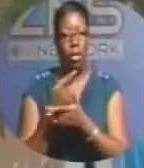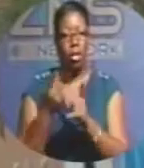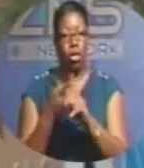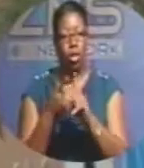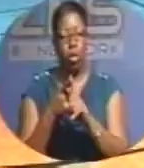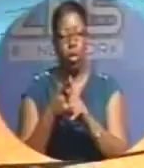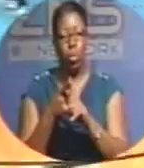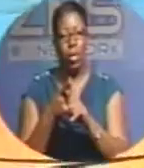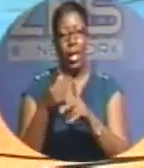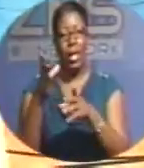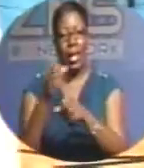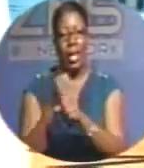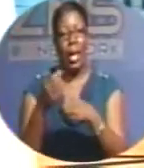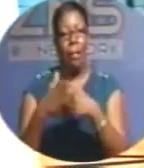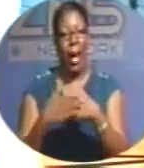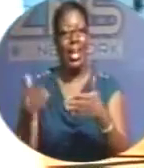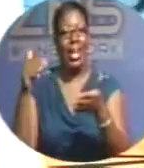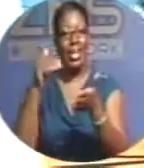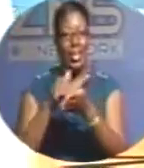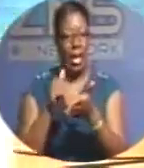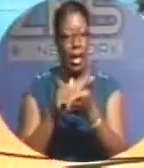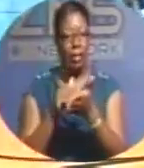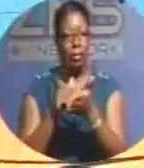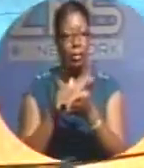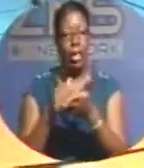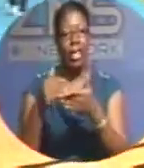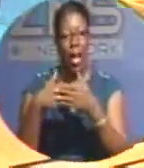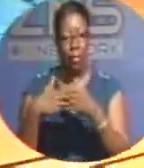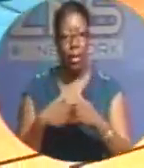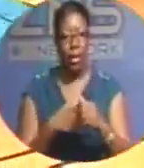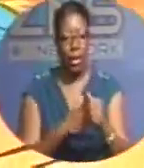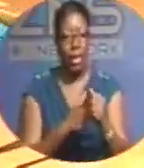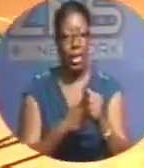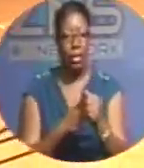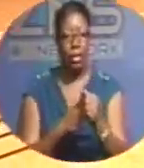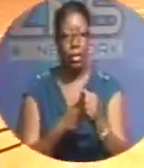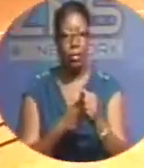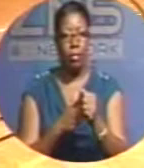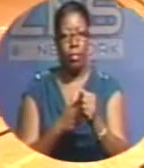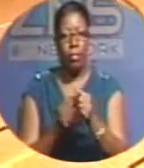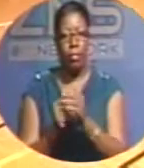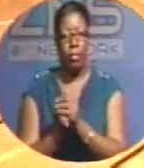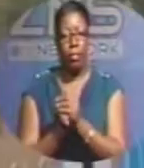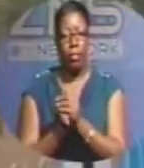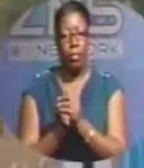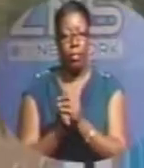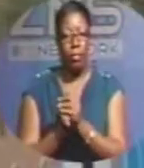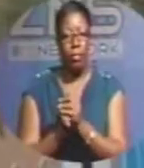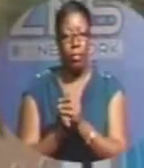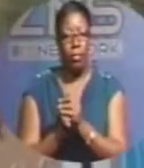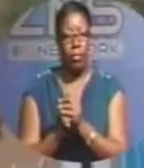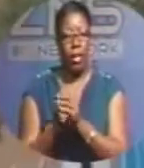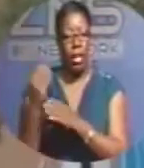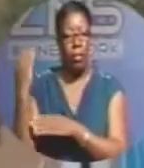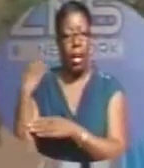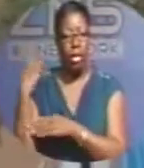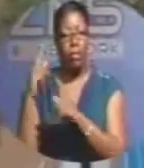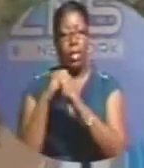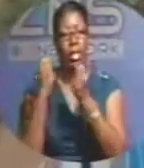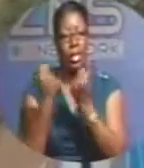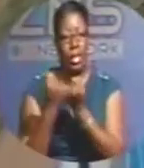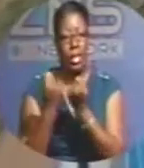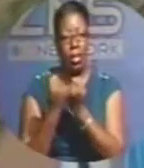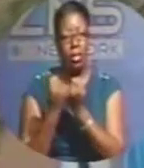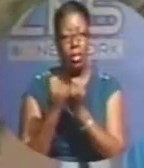cost and buying them back again. Now, there are no significant leads as yet, but Smith is still holding out hope. Manager of one of the teams is